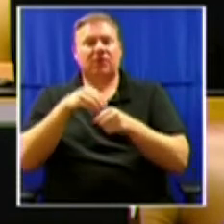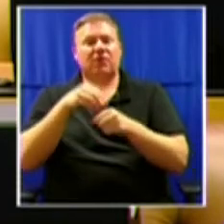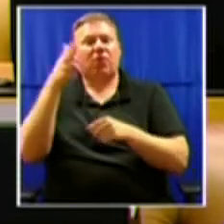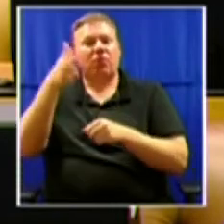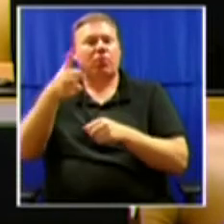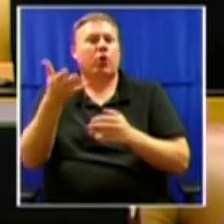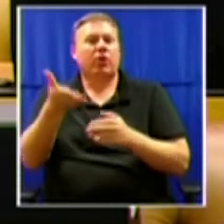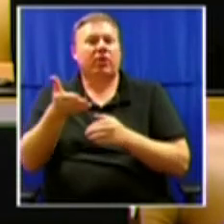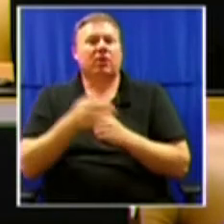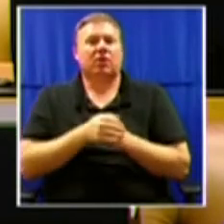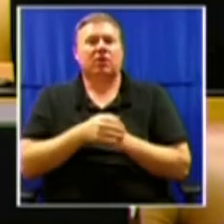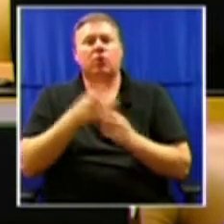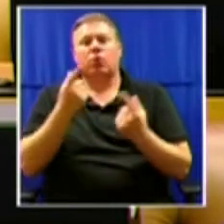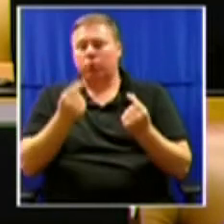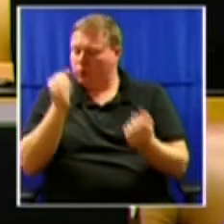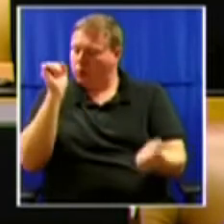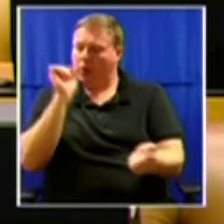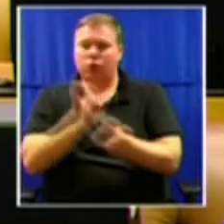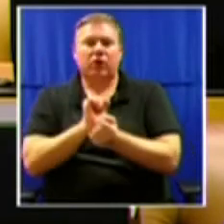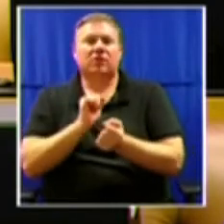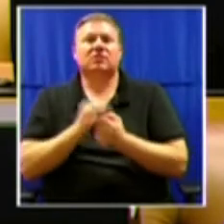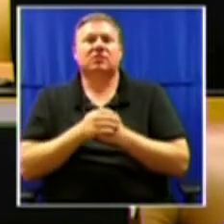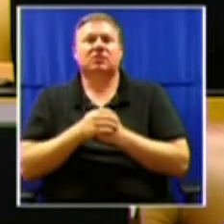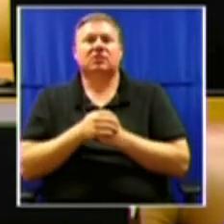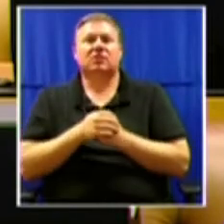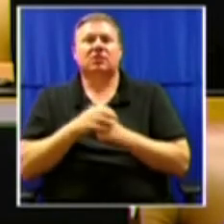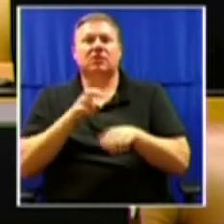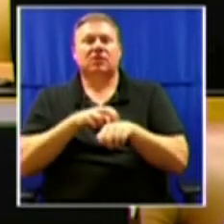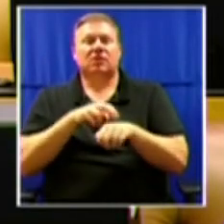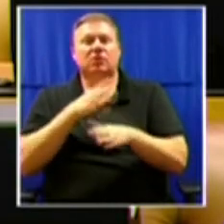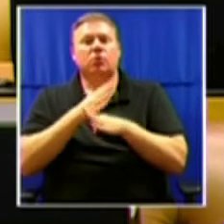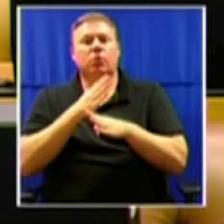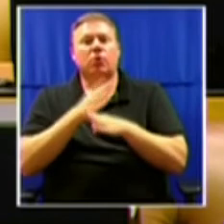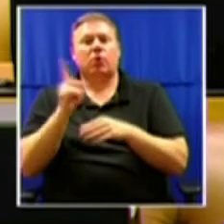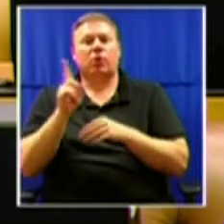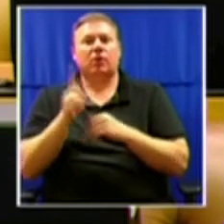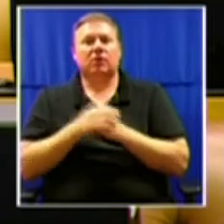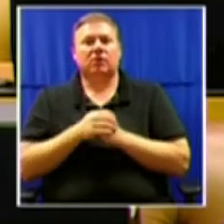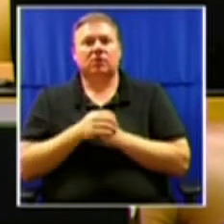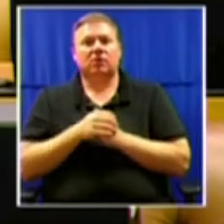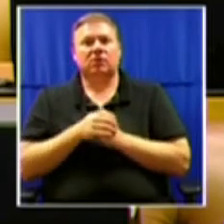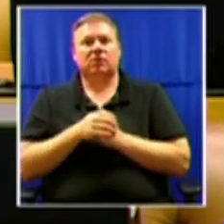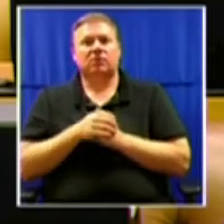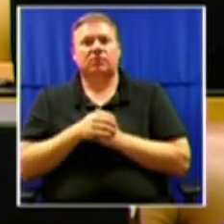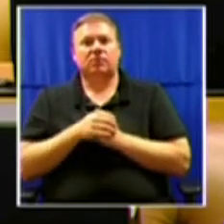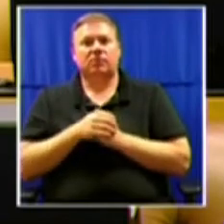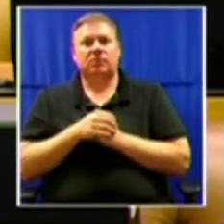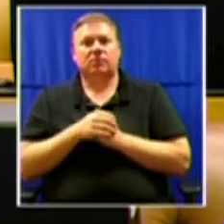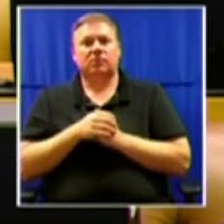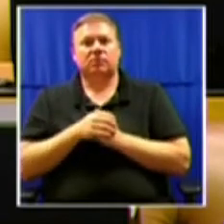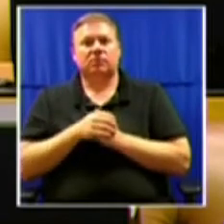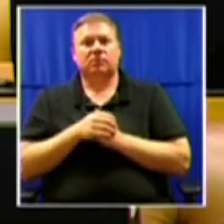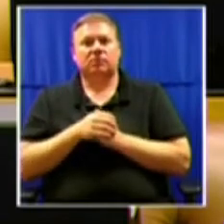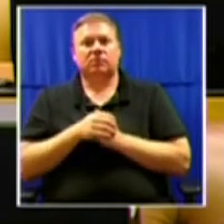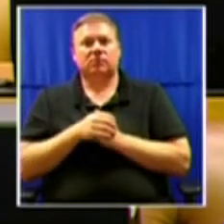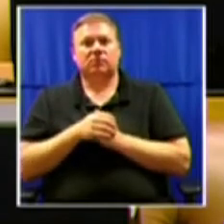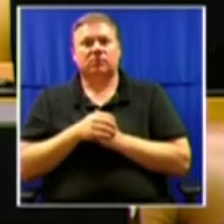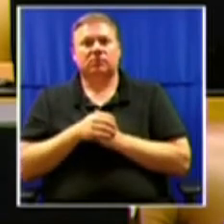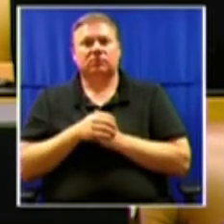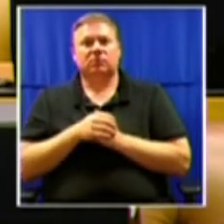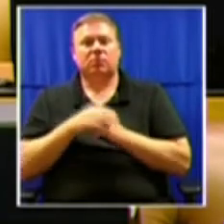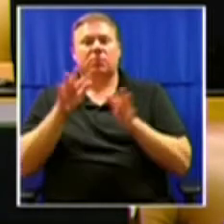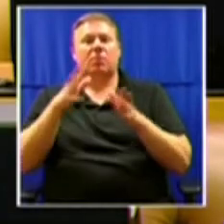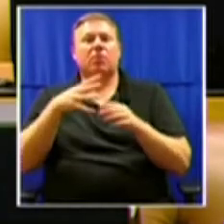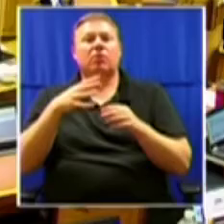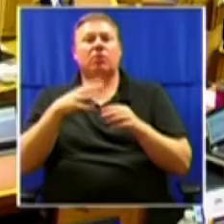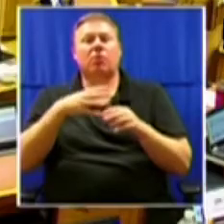we do make arrests. What we need to work much on is that people should not die, because it doesn't help much whether you arrest when people are gone. Thank you.